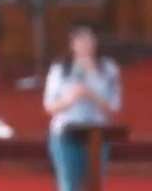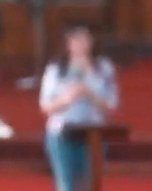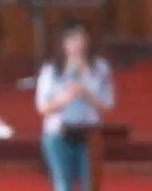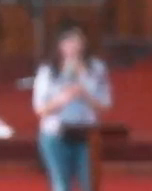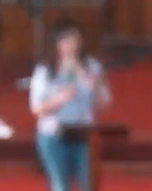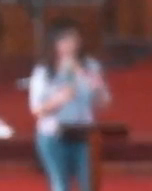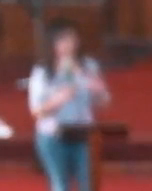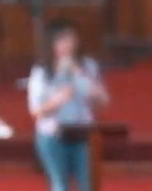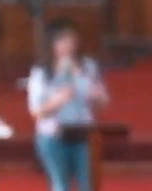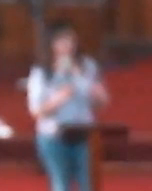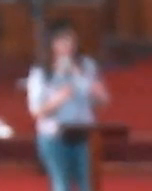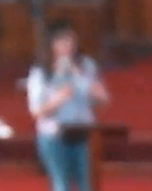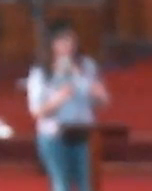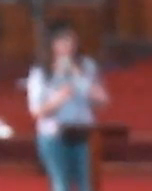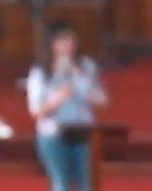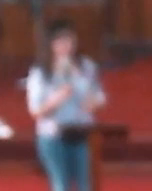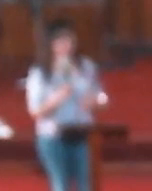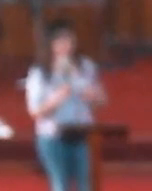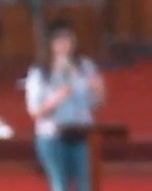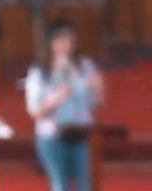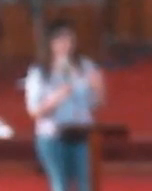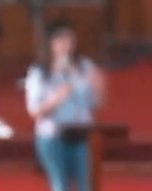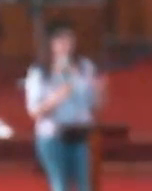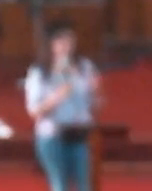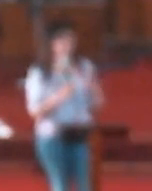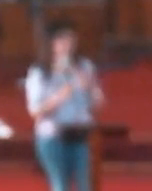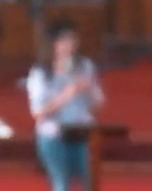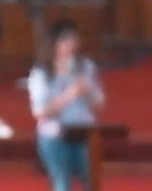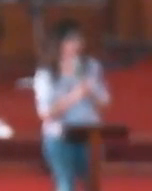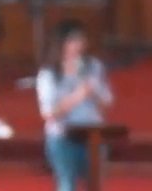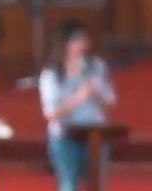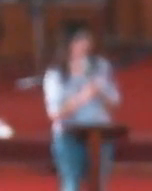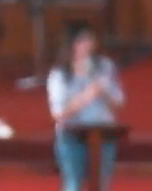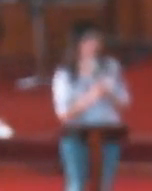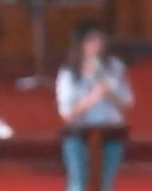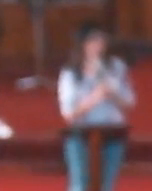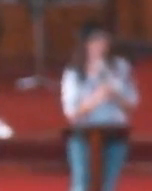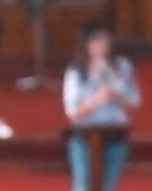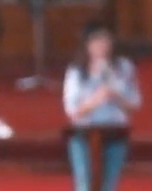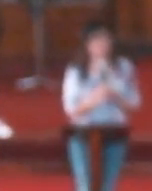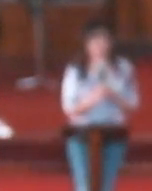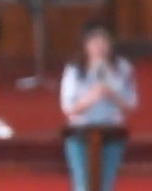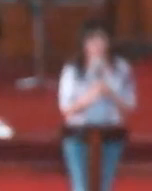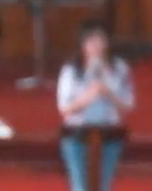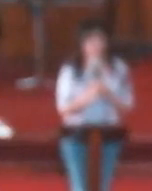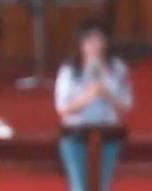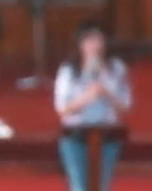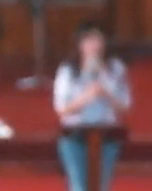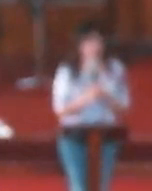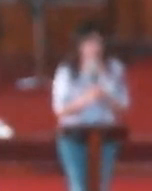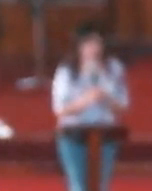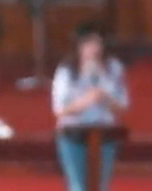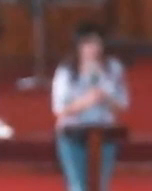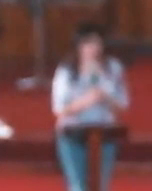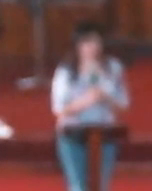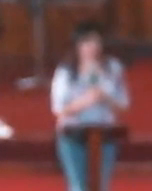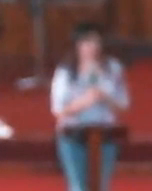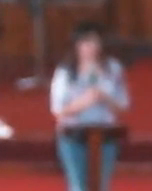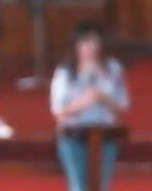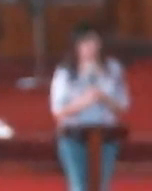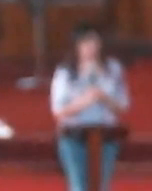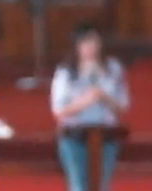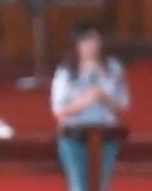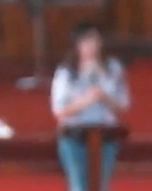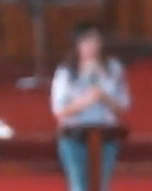know that the word of God in this passage changed the reality. Pero es la palabra de Dios. But it's the word of God. Ajá.